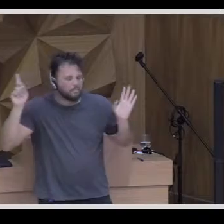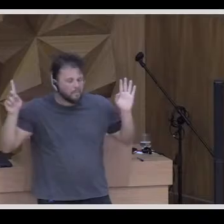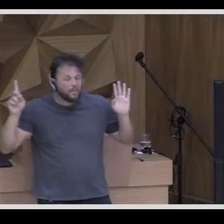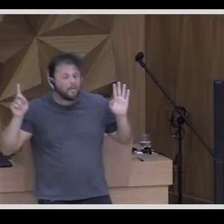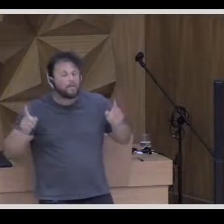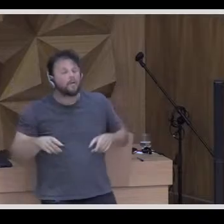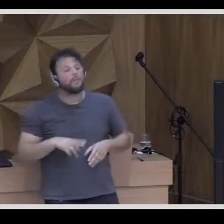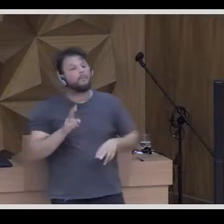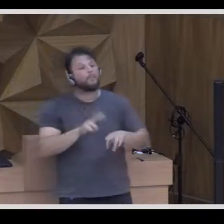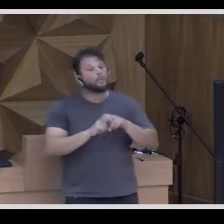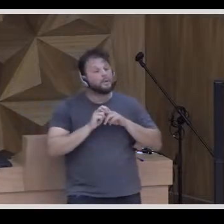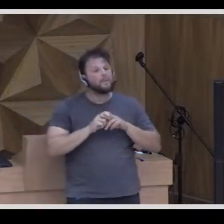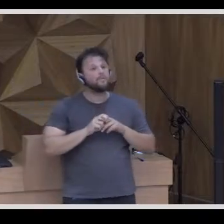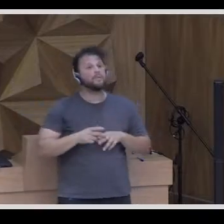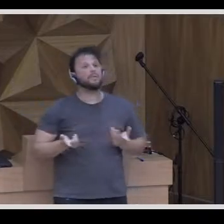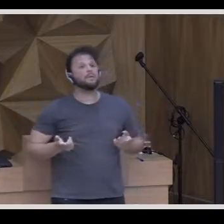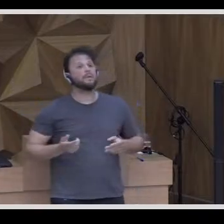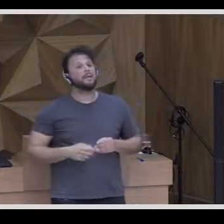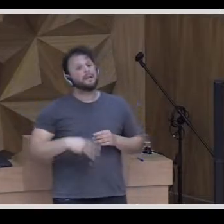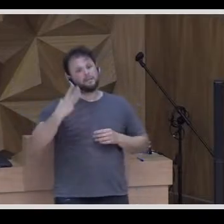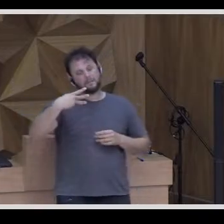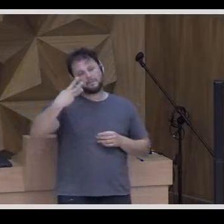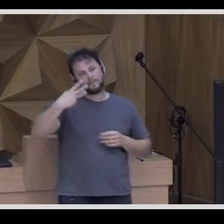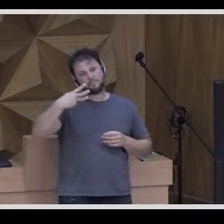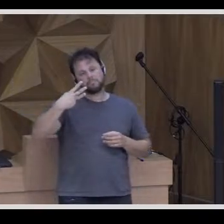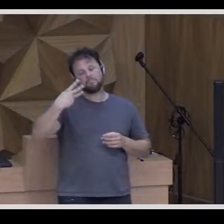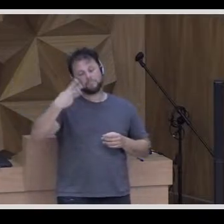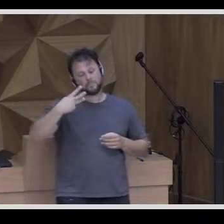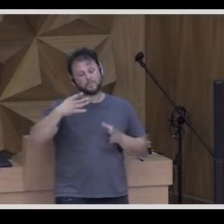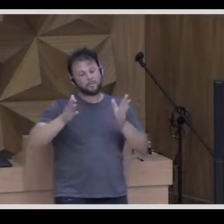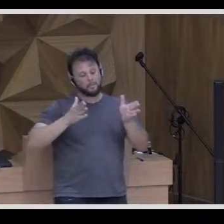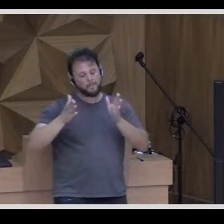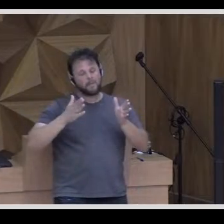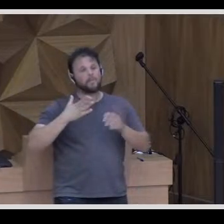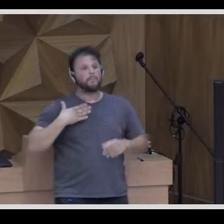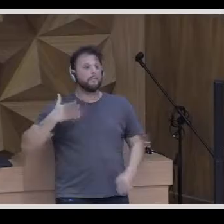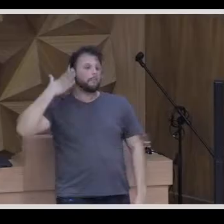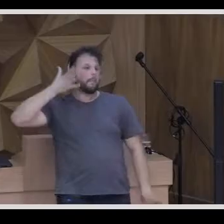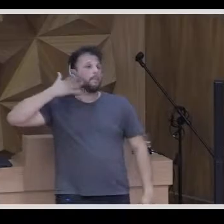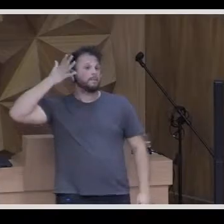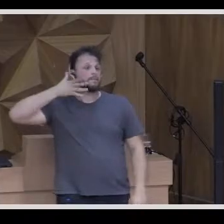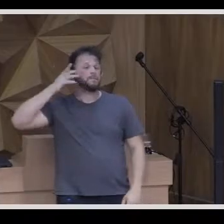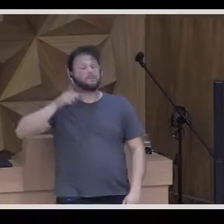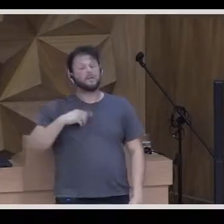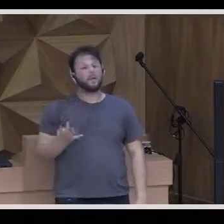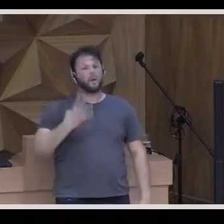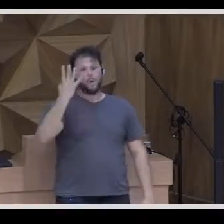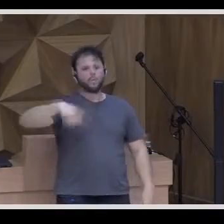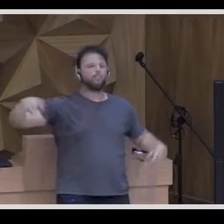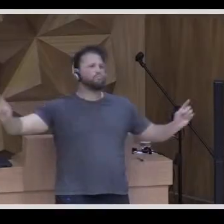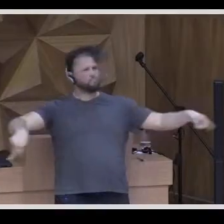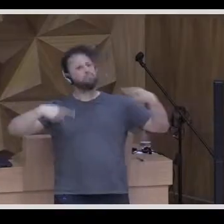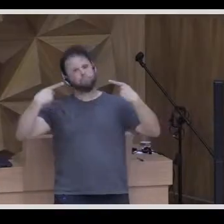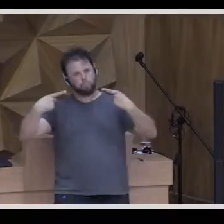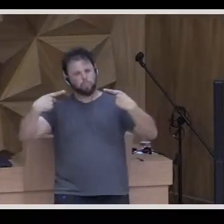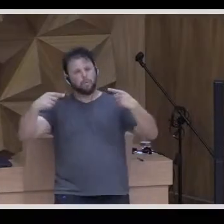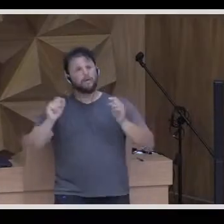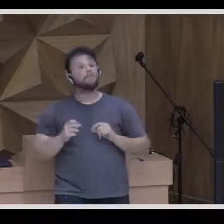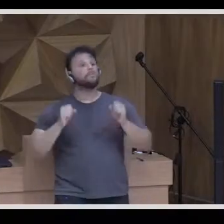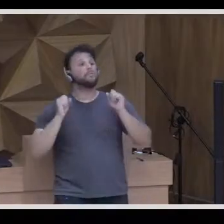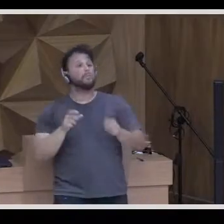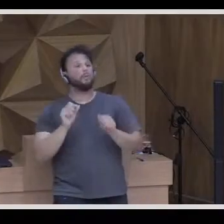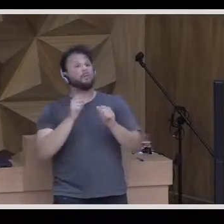the talk. So these four challenges, which we kind of distilled out of those things we were seeing from the